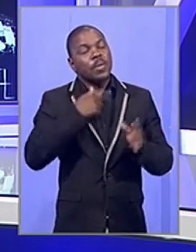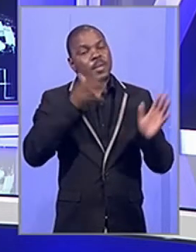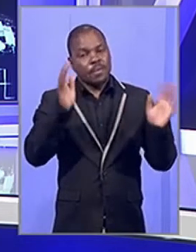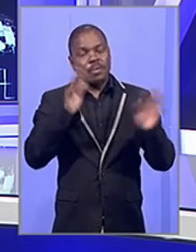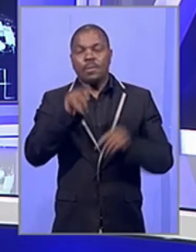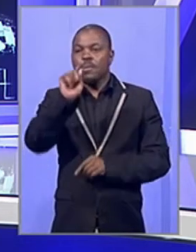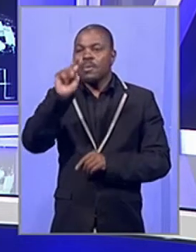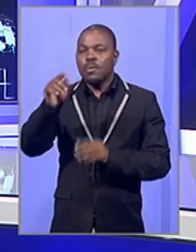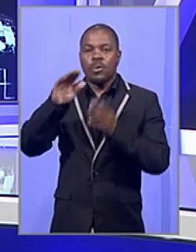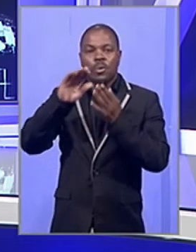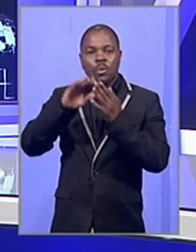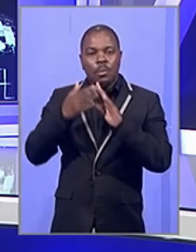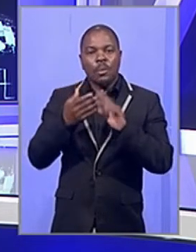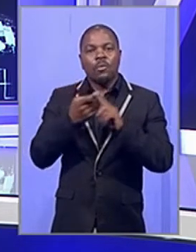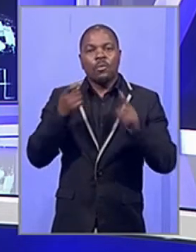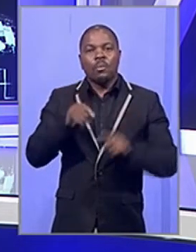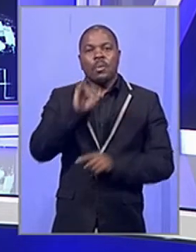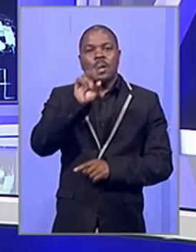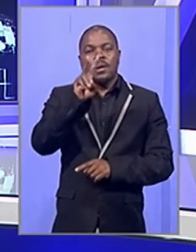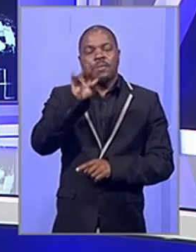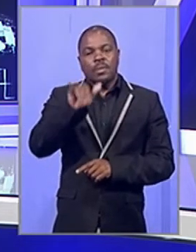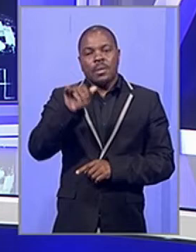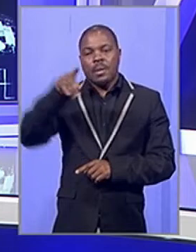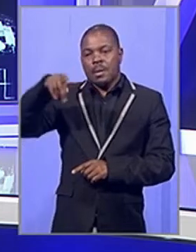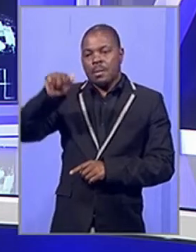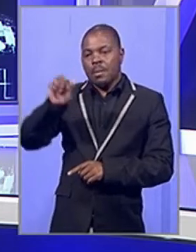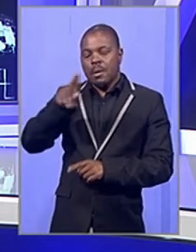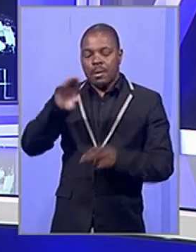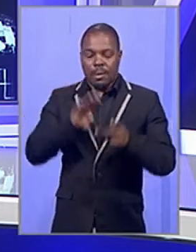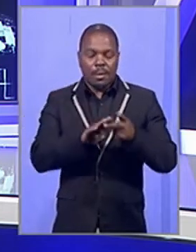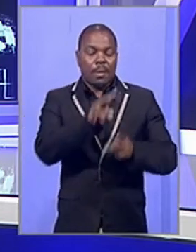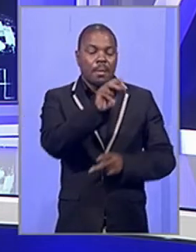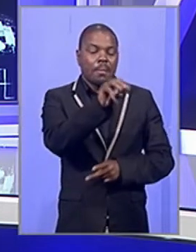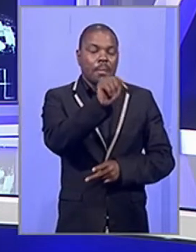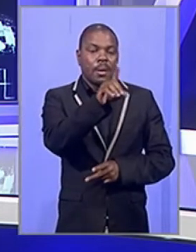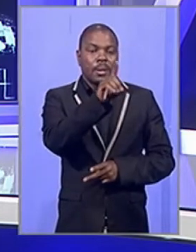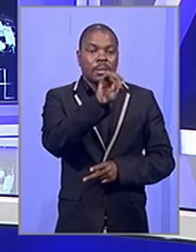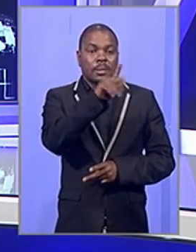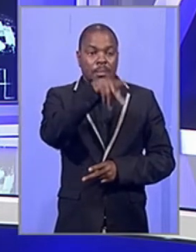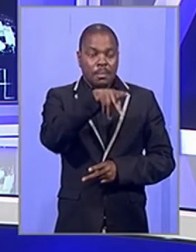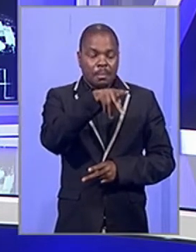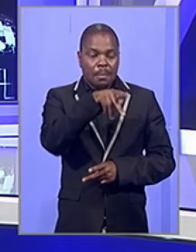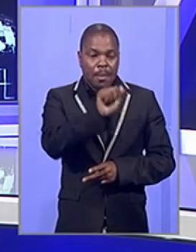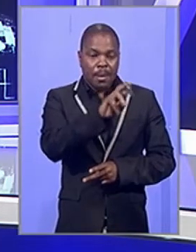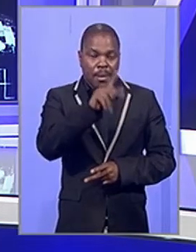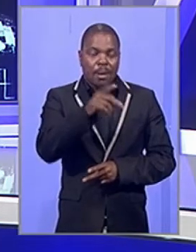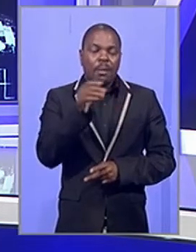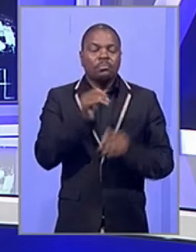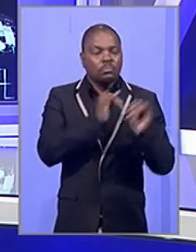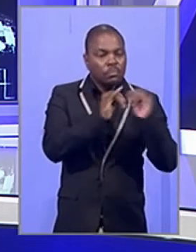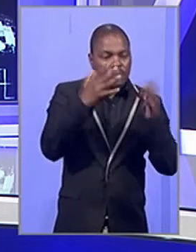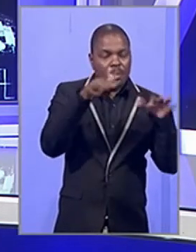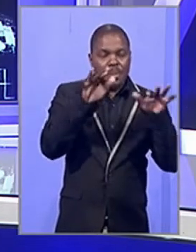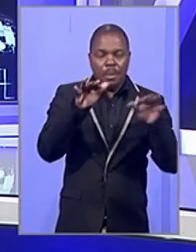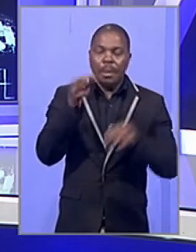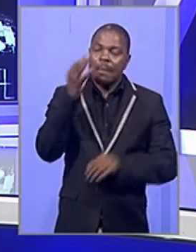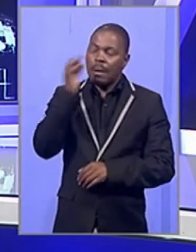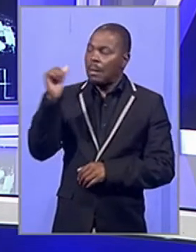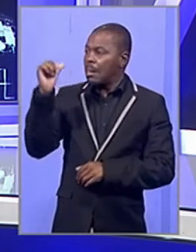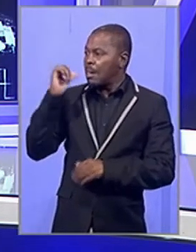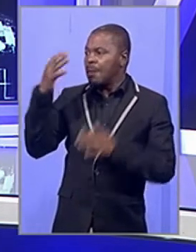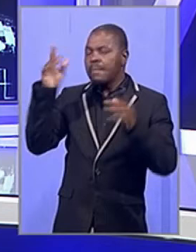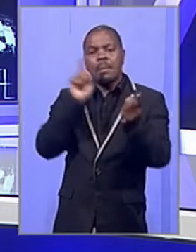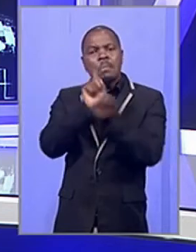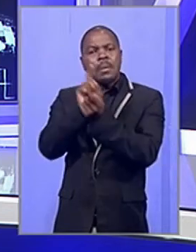le badudi ba ka Ivy Park le mafelo a go swana le Madiba Park bao ba rego le ge malobanyana le bile le kopano le